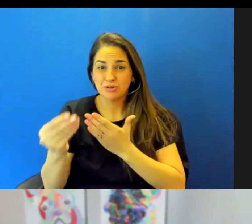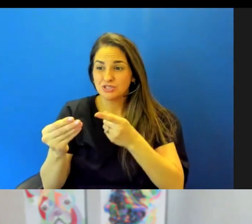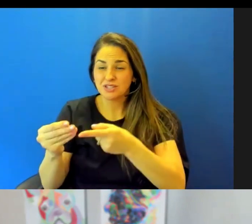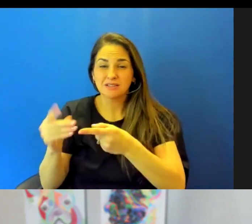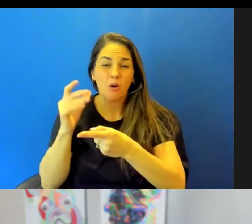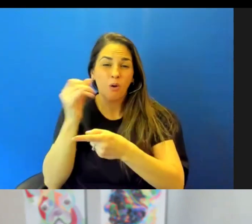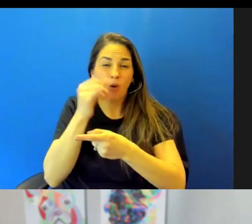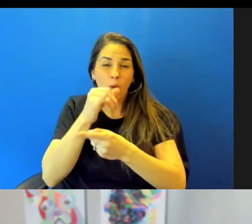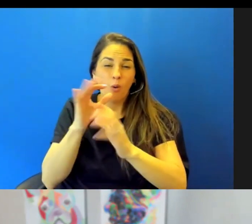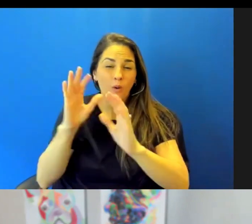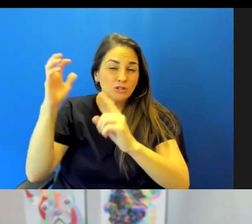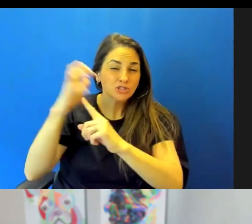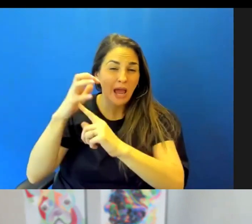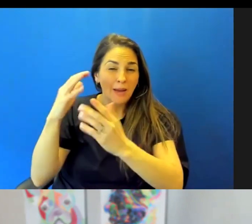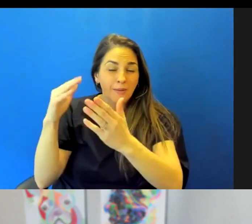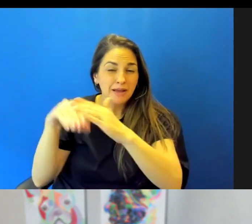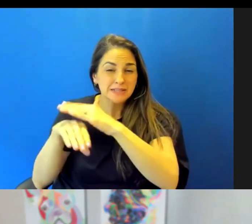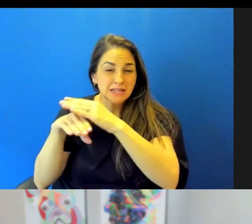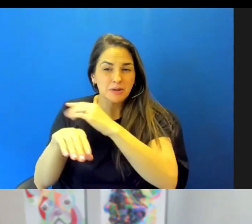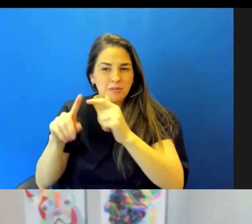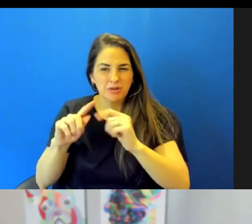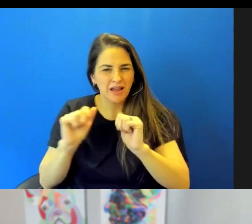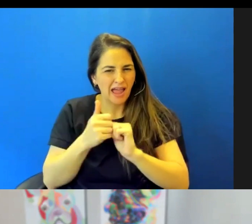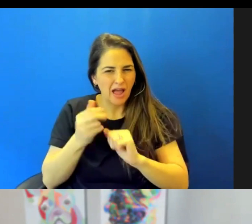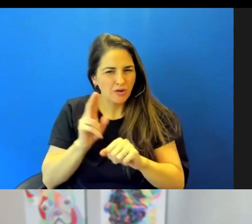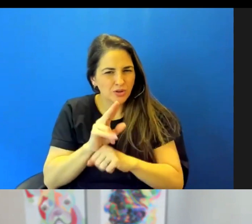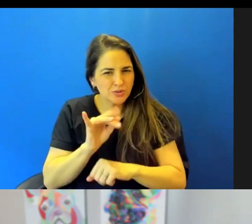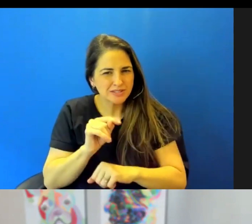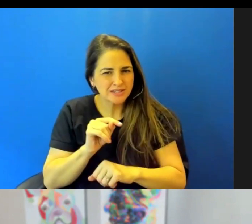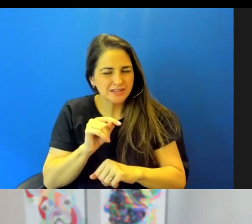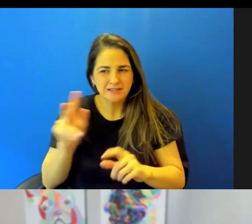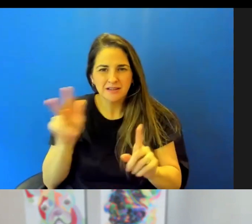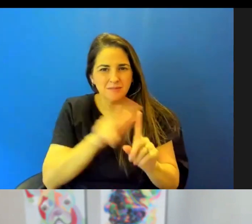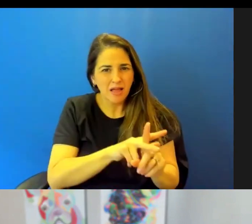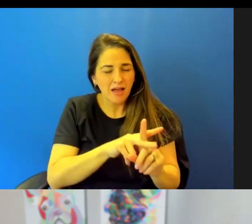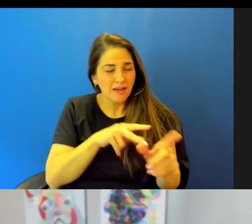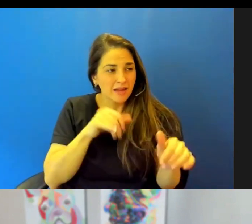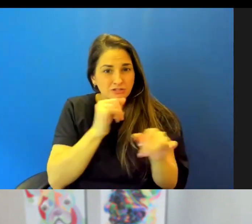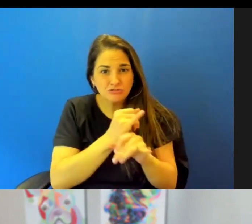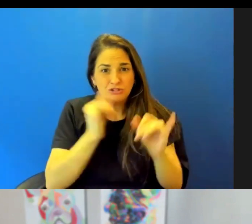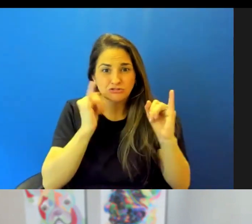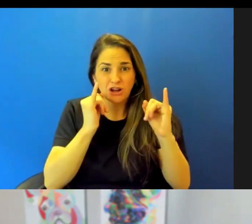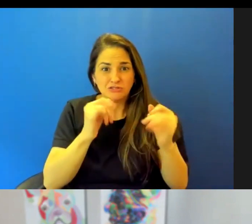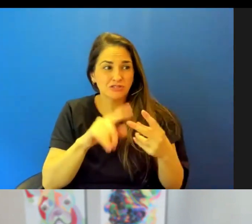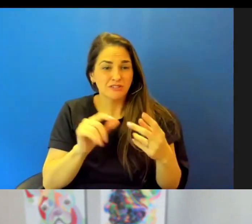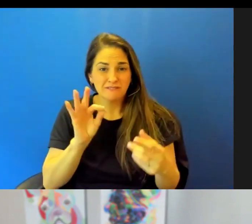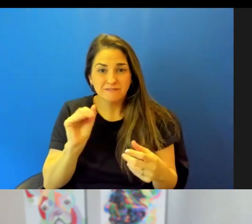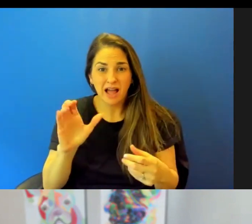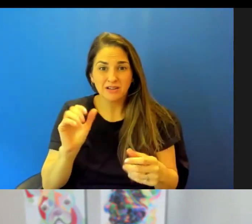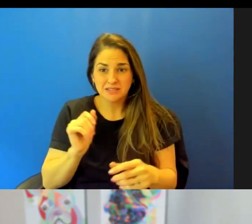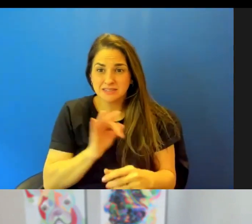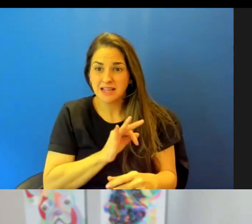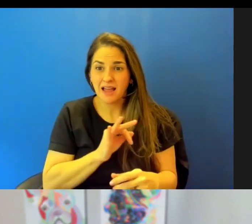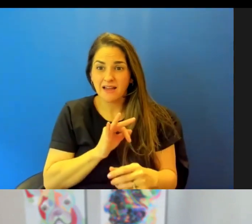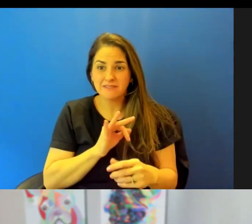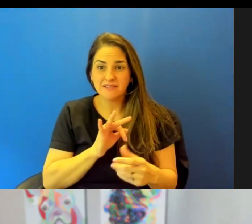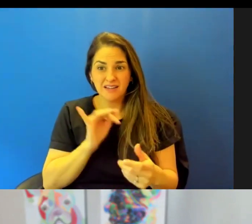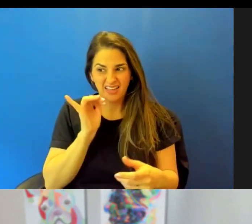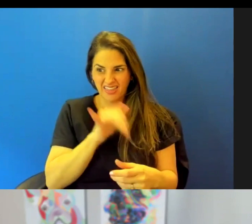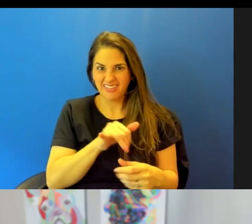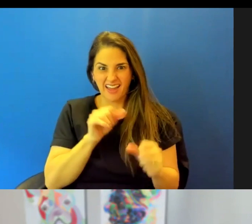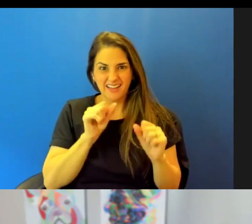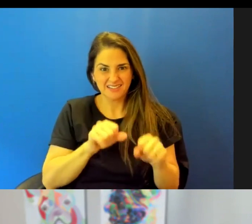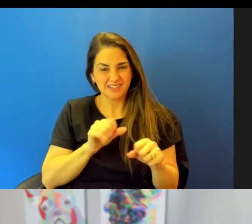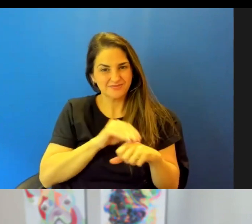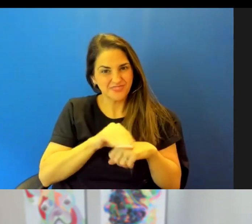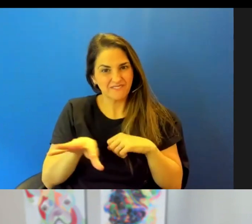but how you use that technology, whether you're an instructor, a faculty member, a staff member, can impact the accessibility. There's been